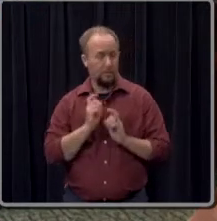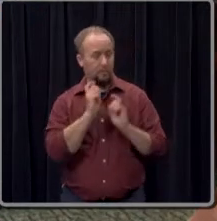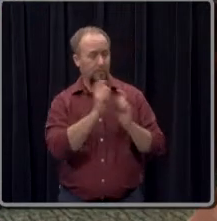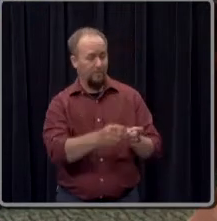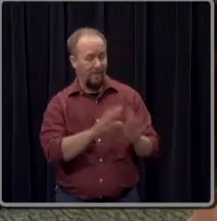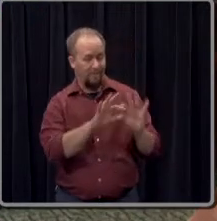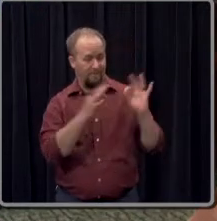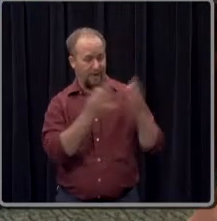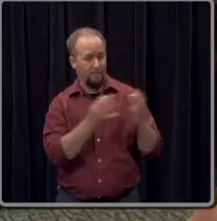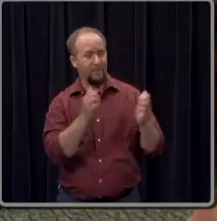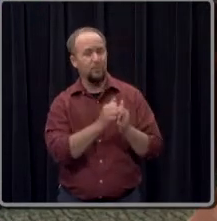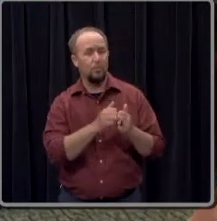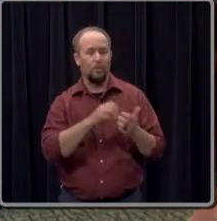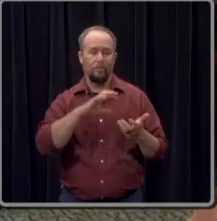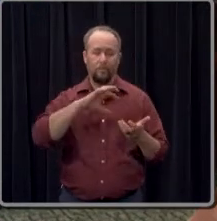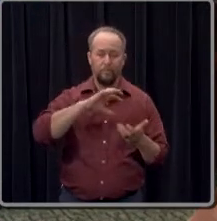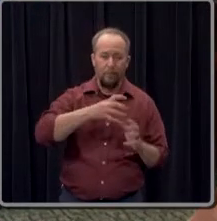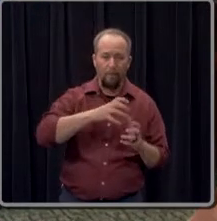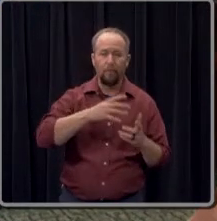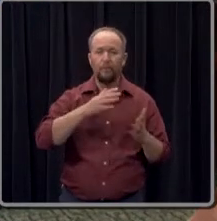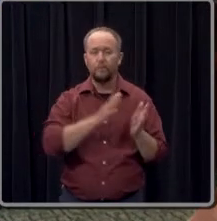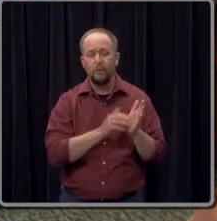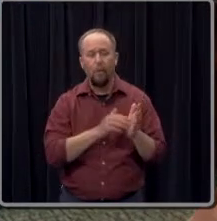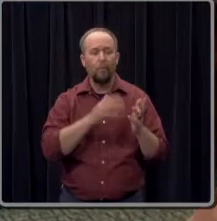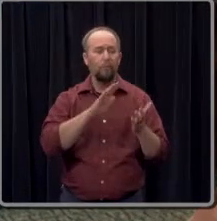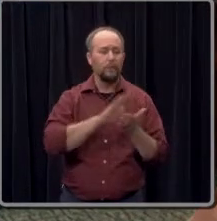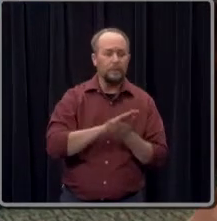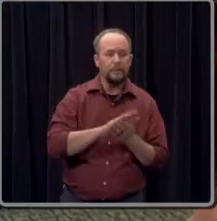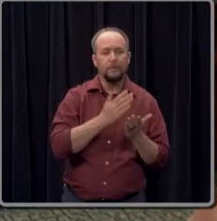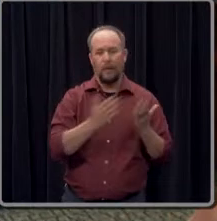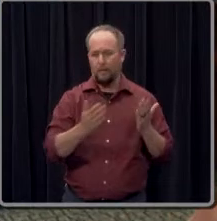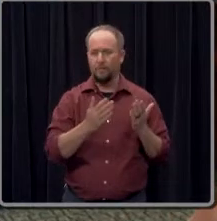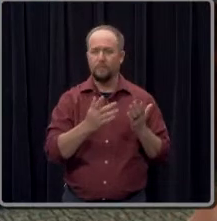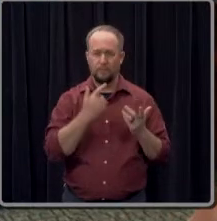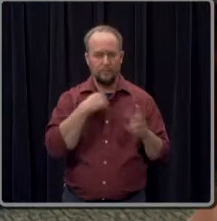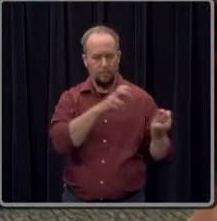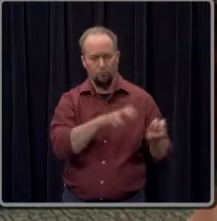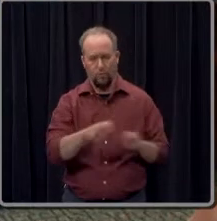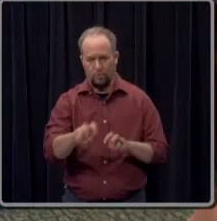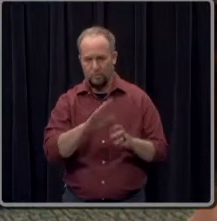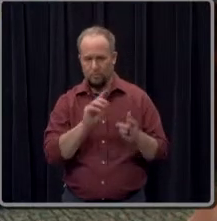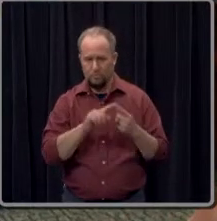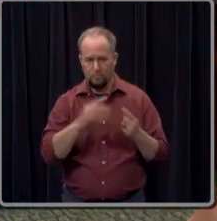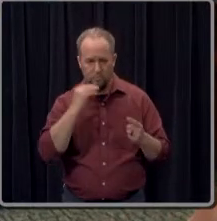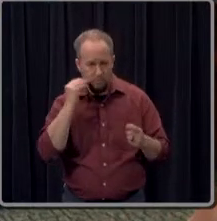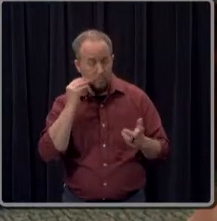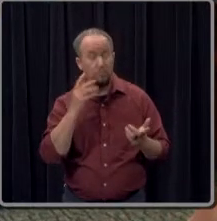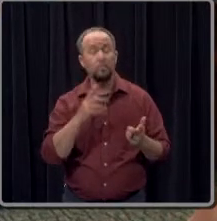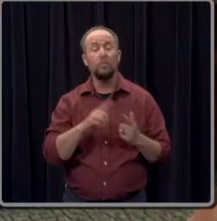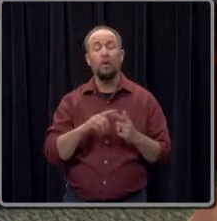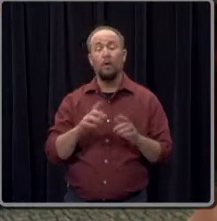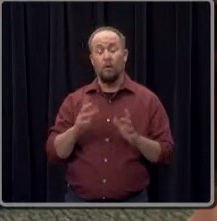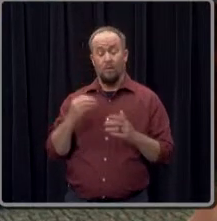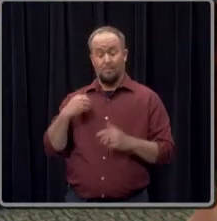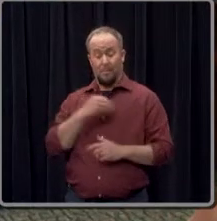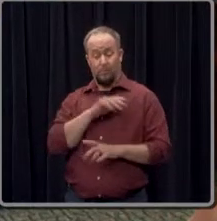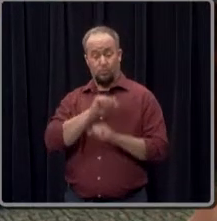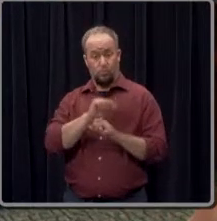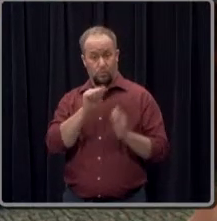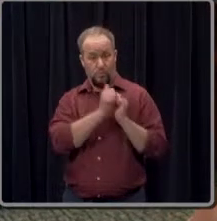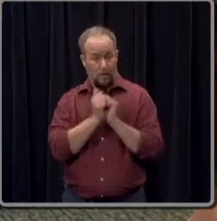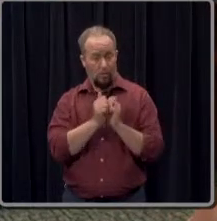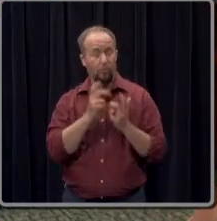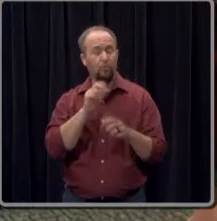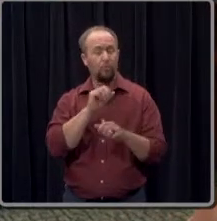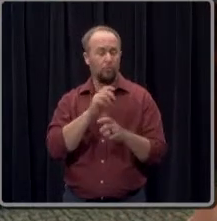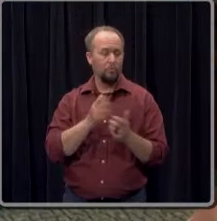with laundry products and cleaning supplies as they face residential transitions. The sustainers and members work together to support